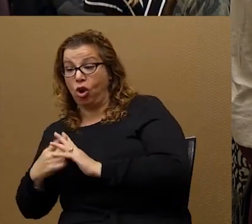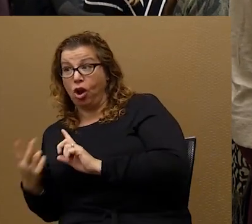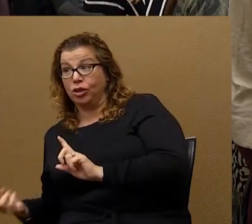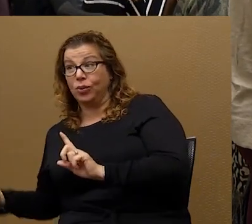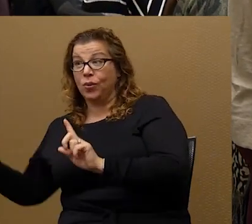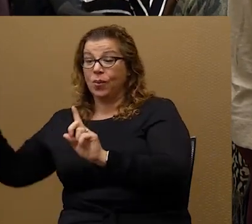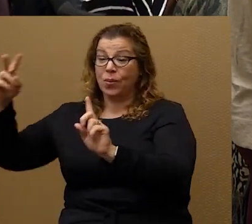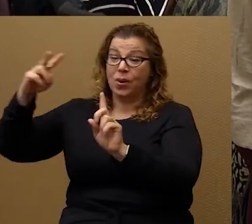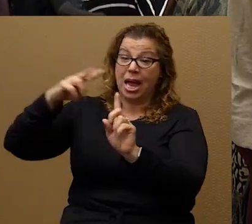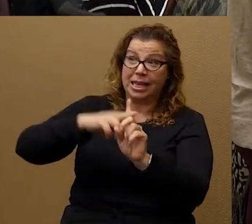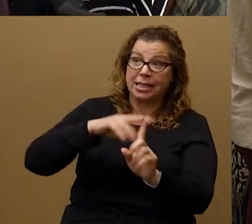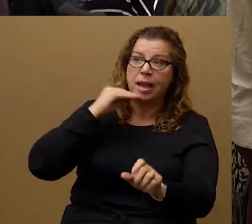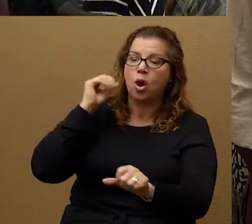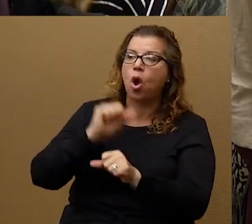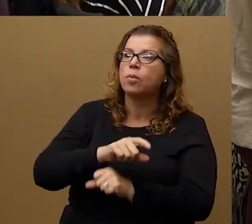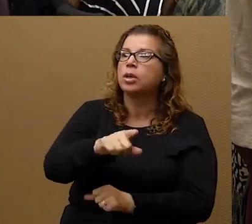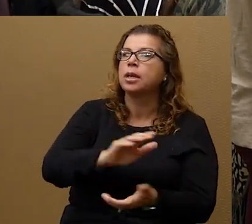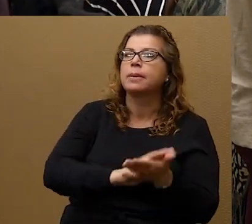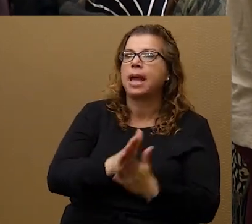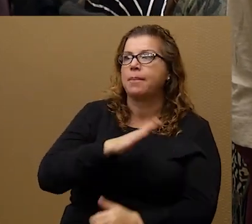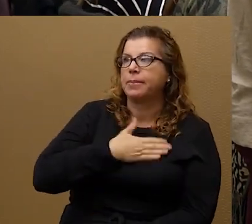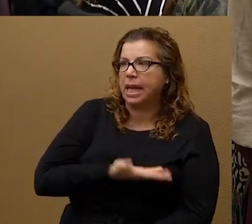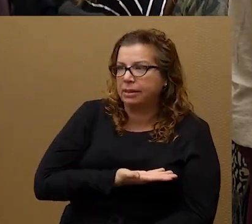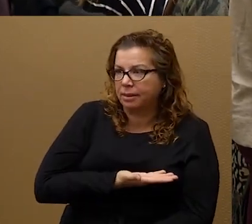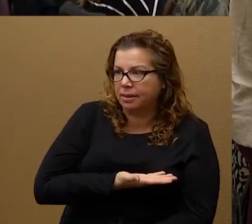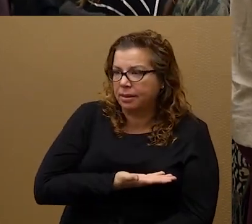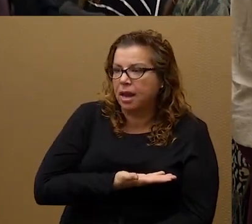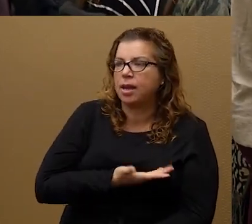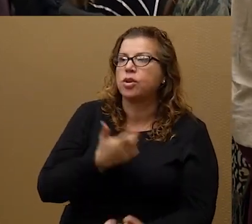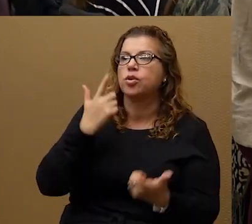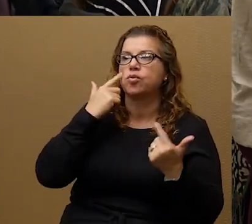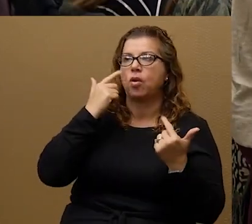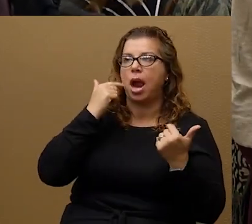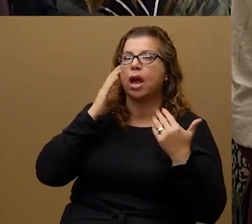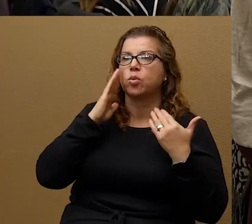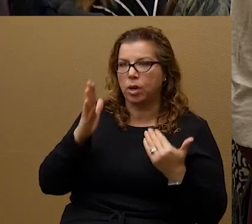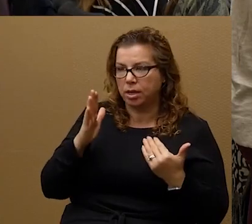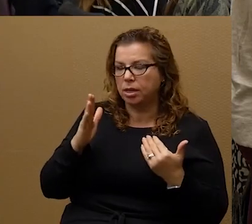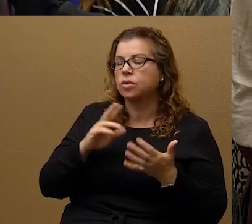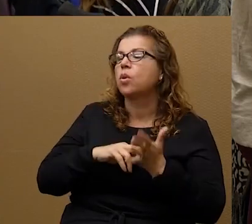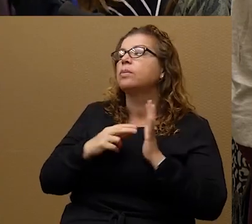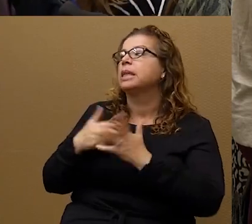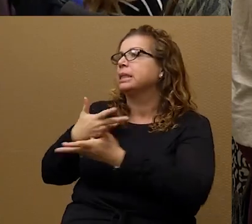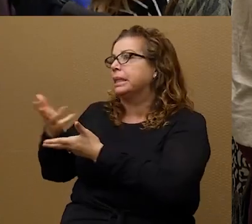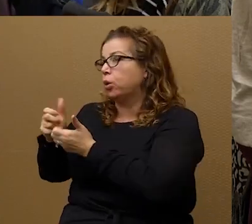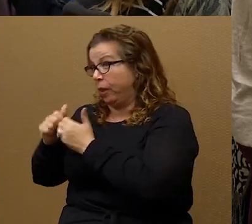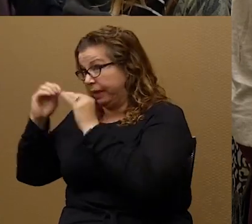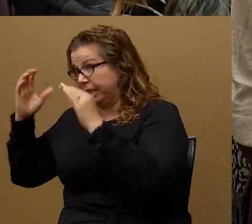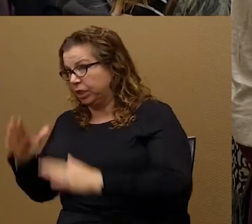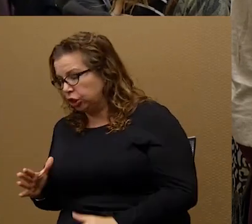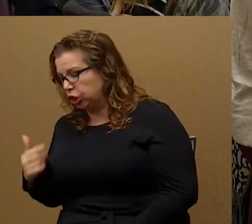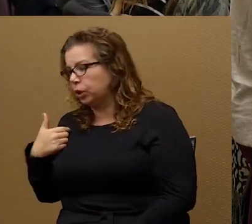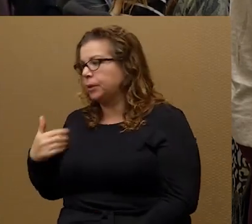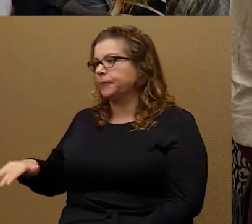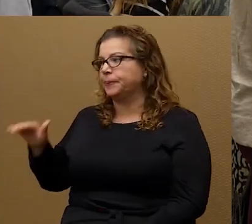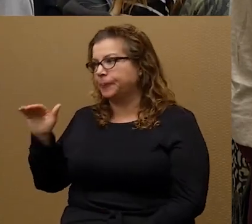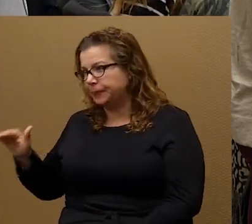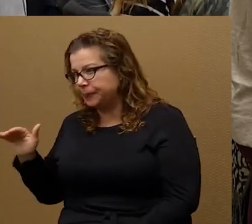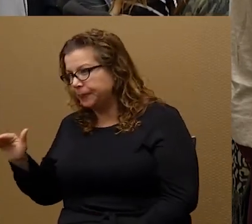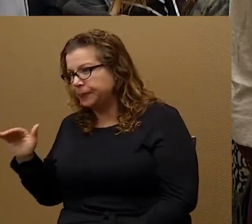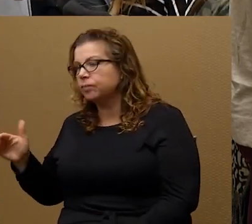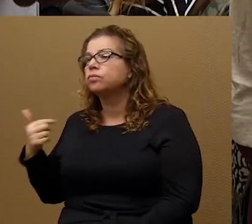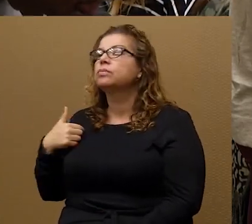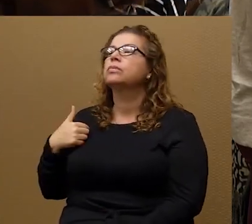homework. So I worked with the teacher. We gave him what I would do was